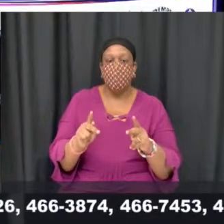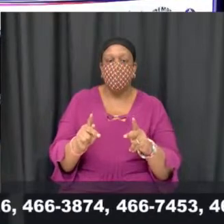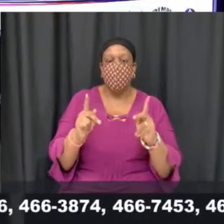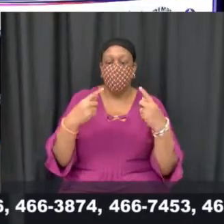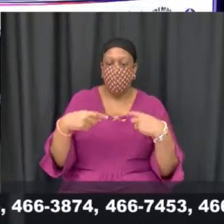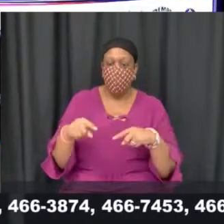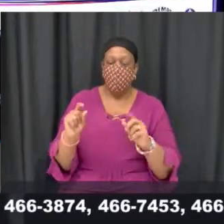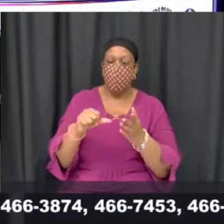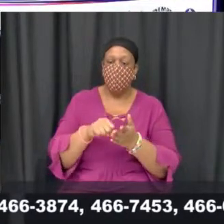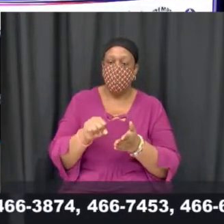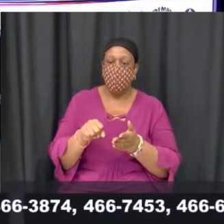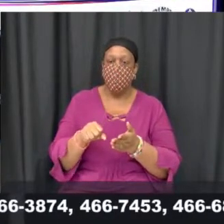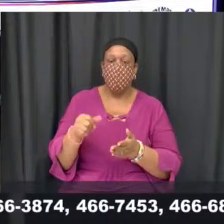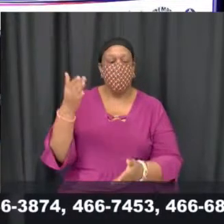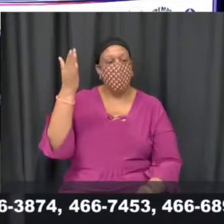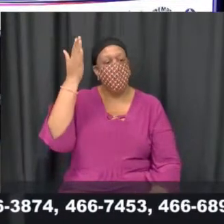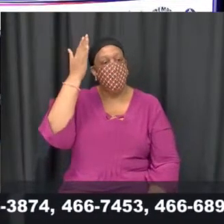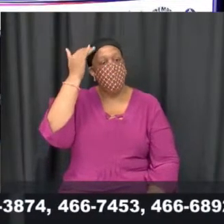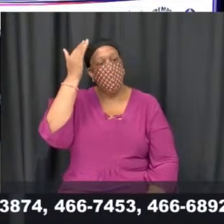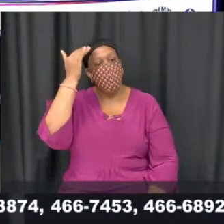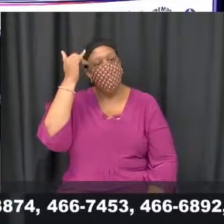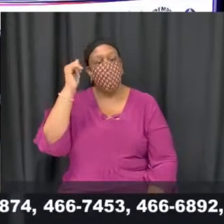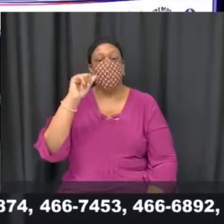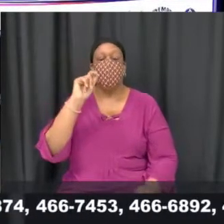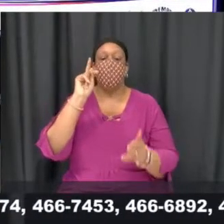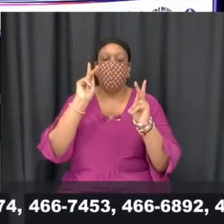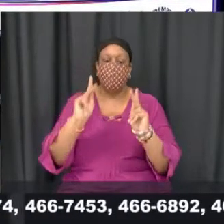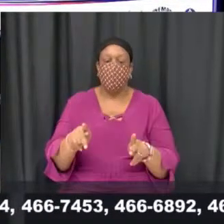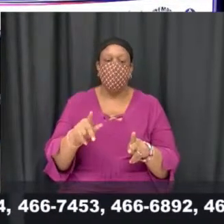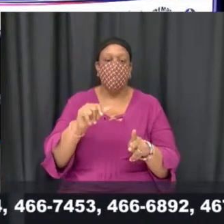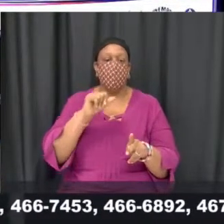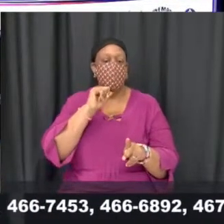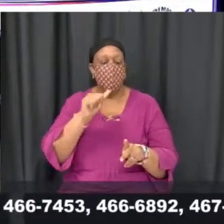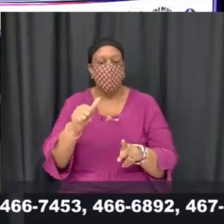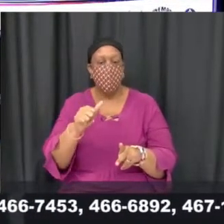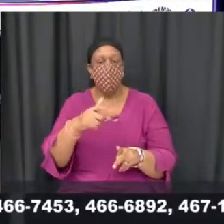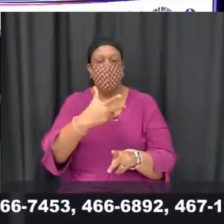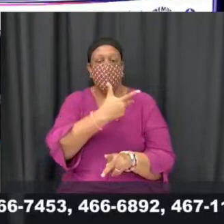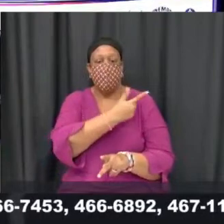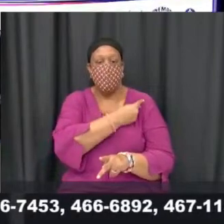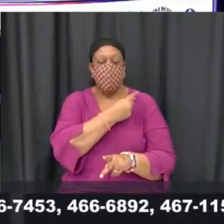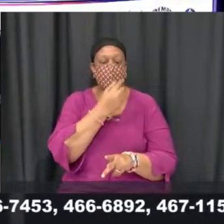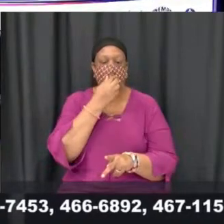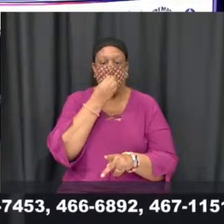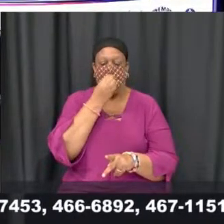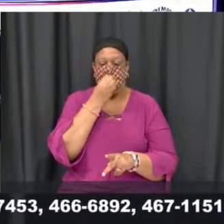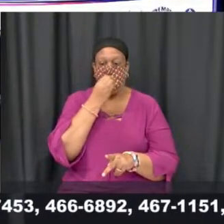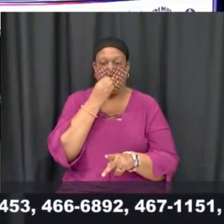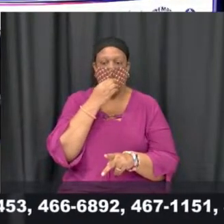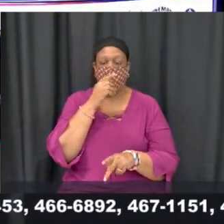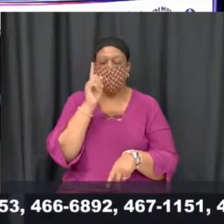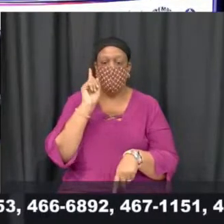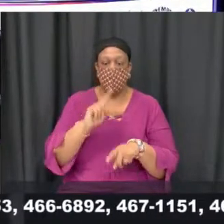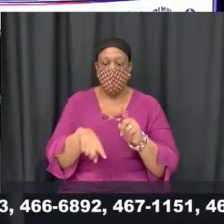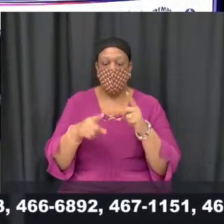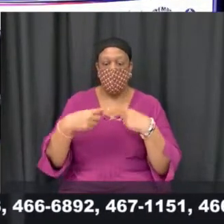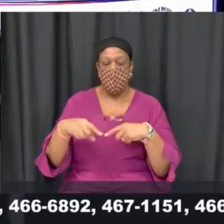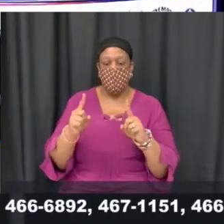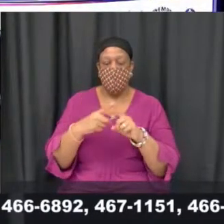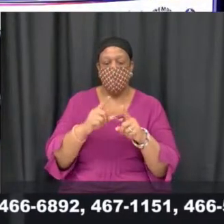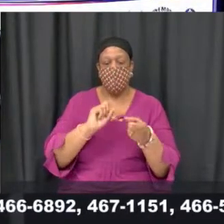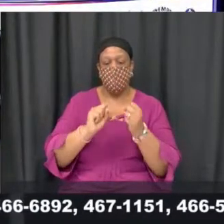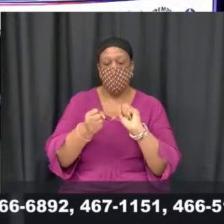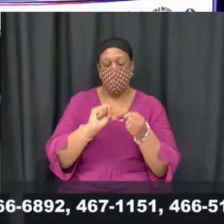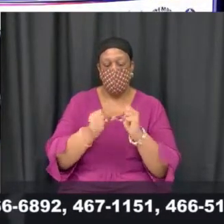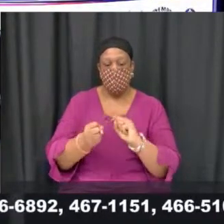is the unvaccinated adult population of St. Kitts and Nevis citizens being disenfranchised